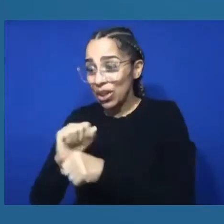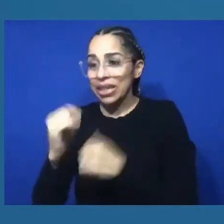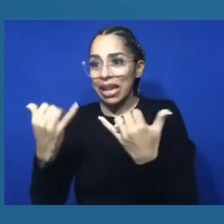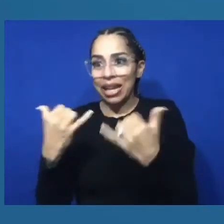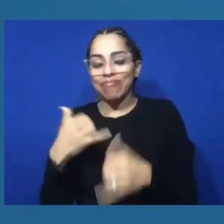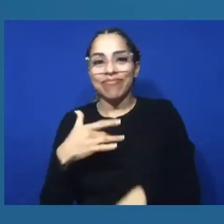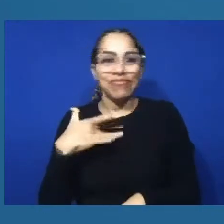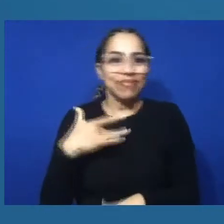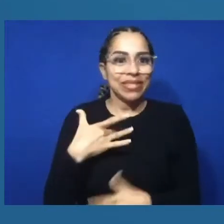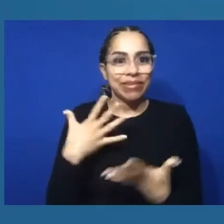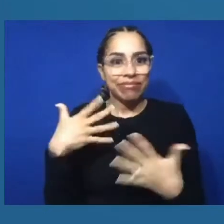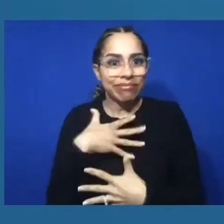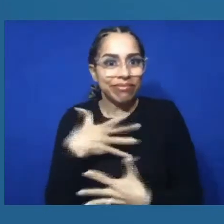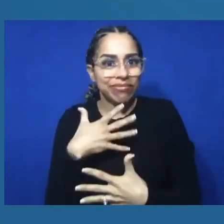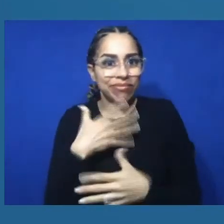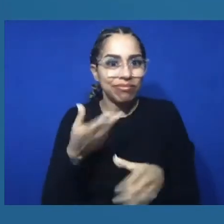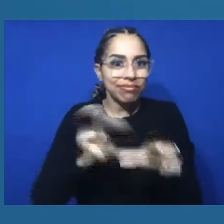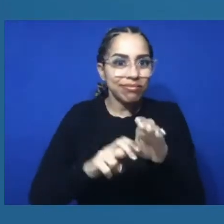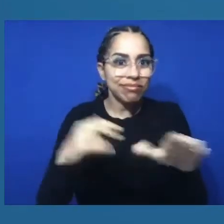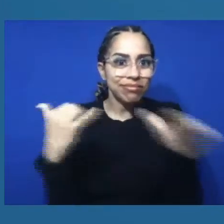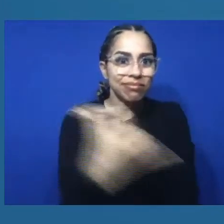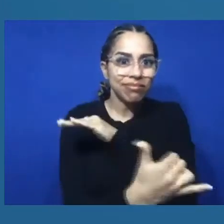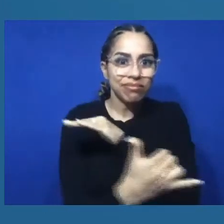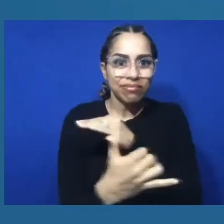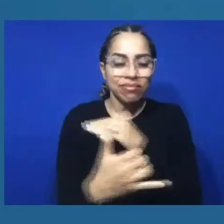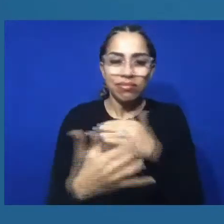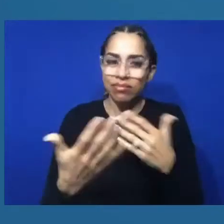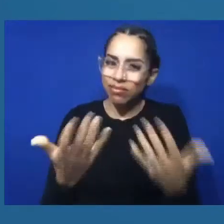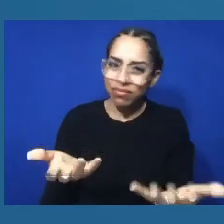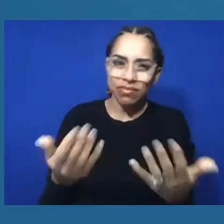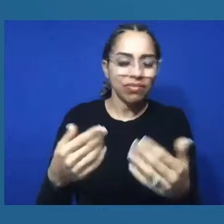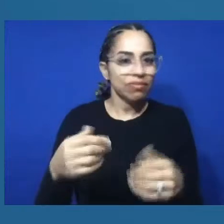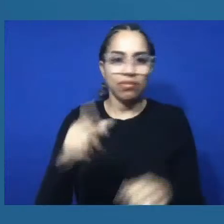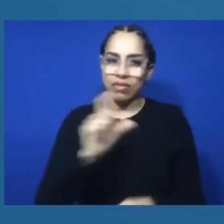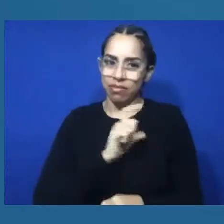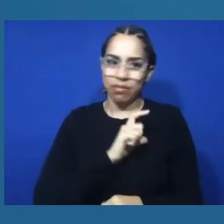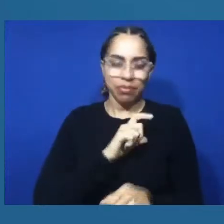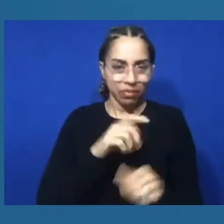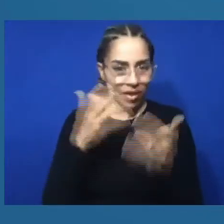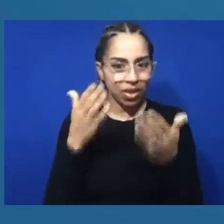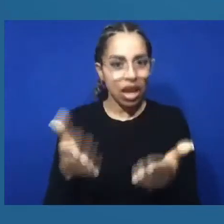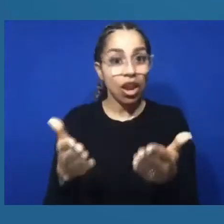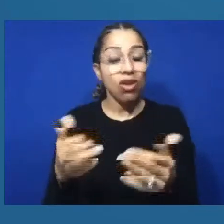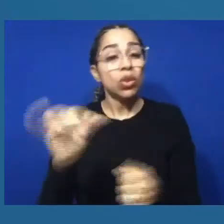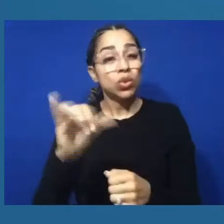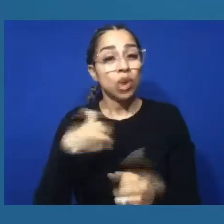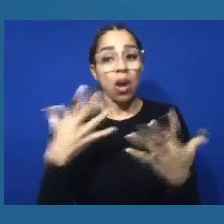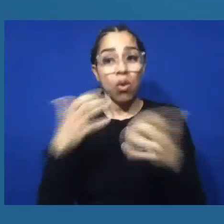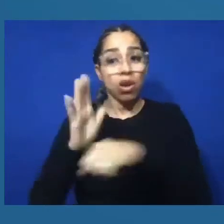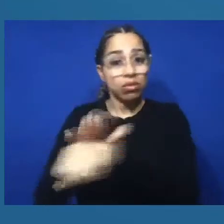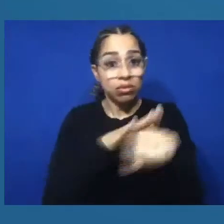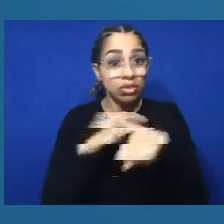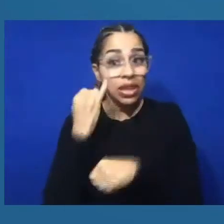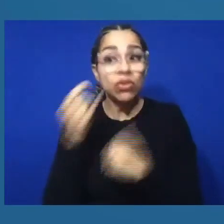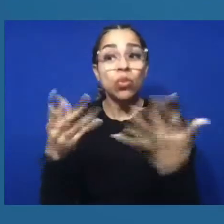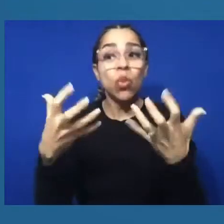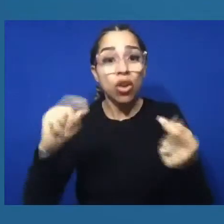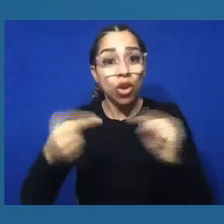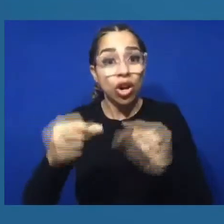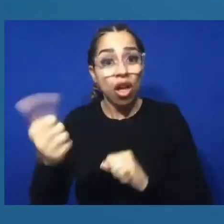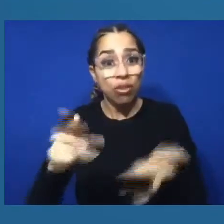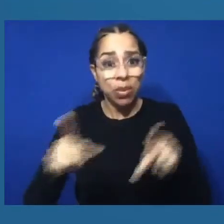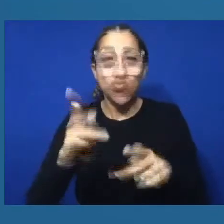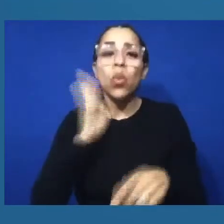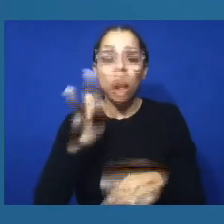that if you're trying to do something harmful to others, you will be caught. And I want the police riding on the trains. I want them